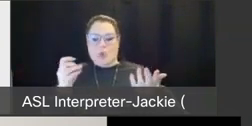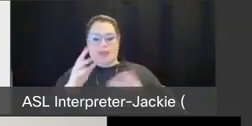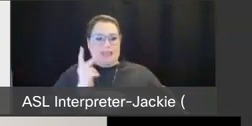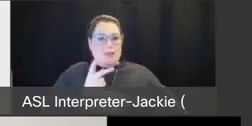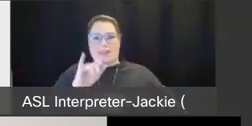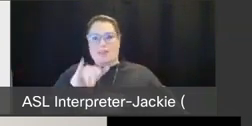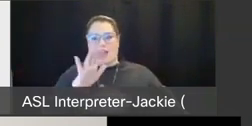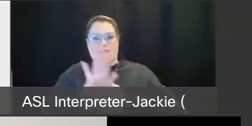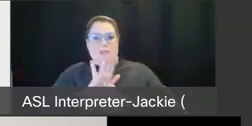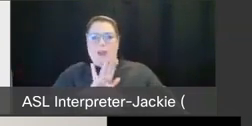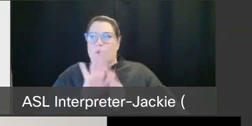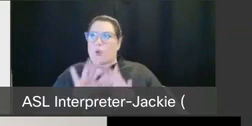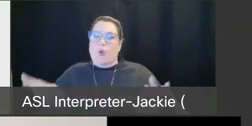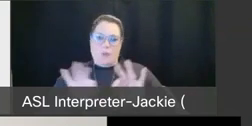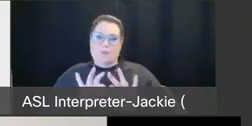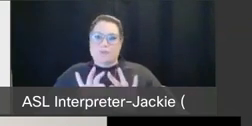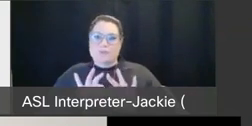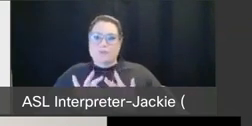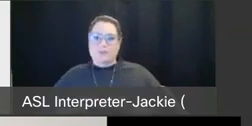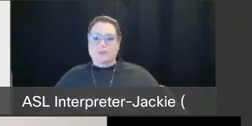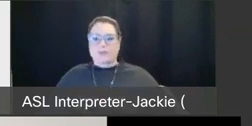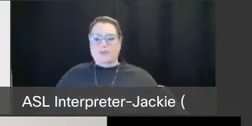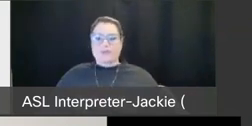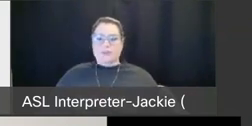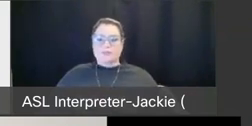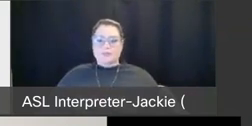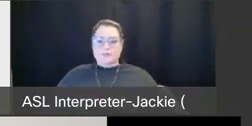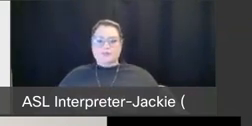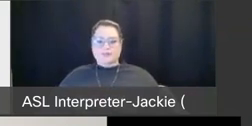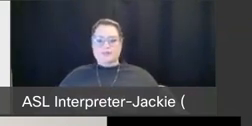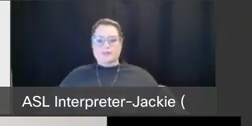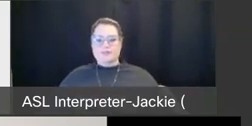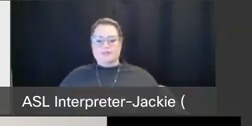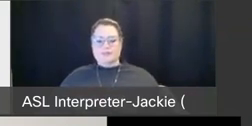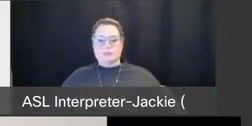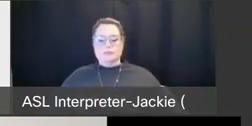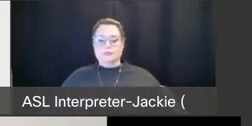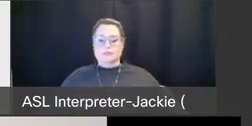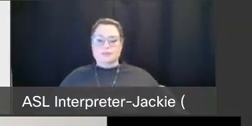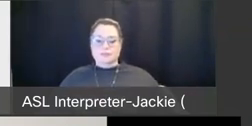So obviously I've peppered this conversation with